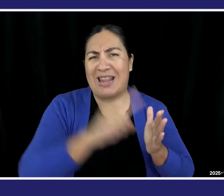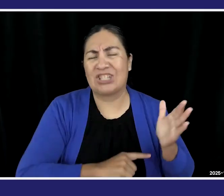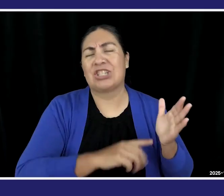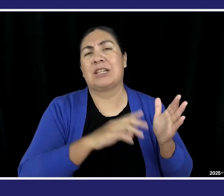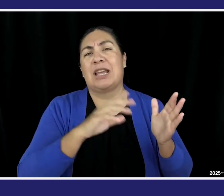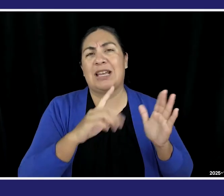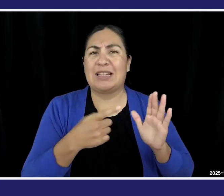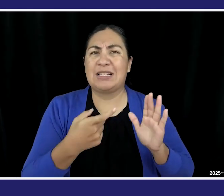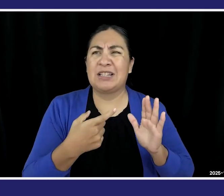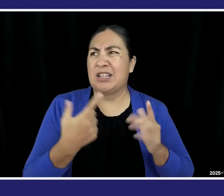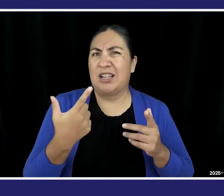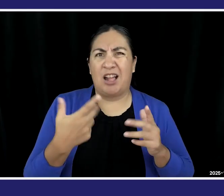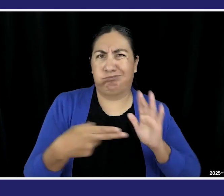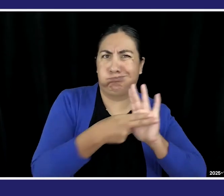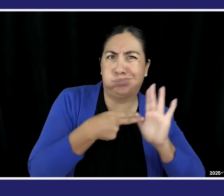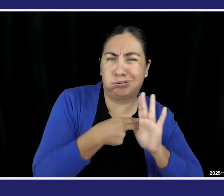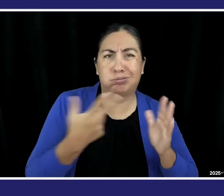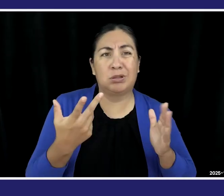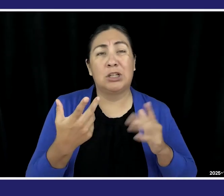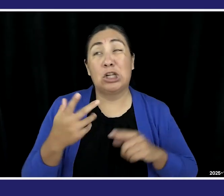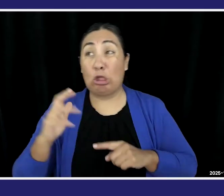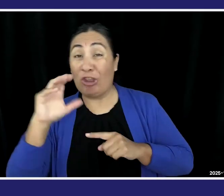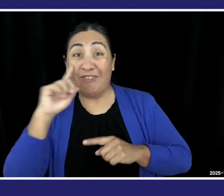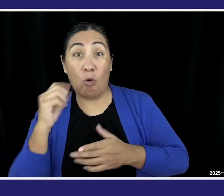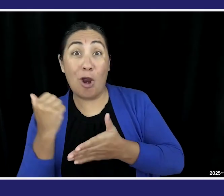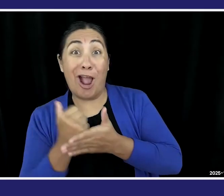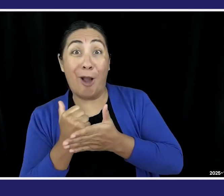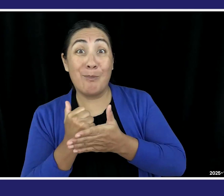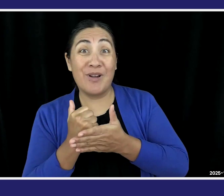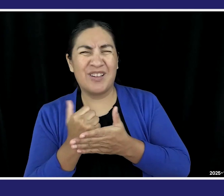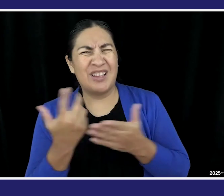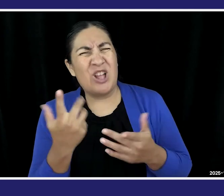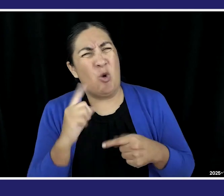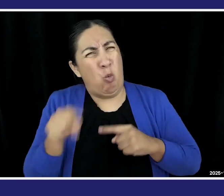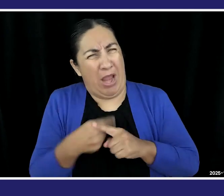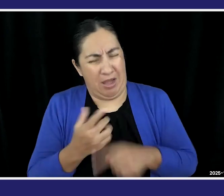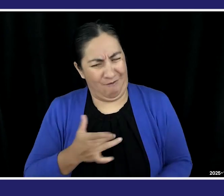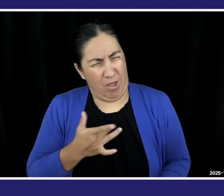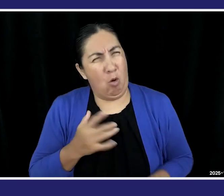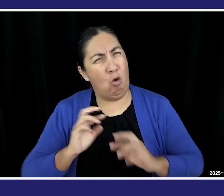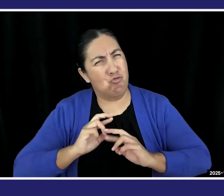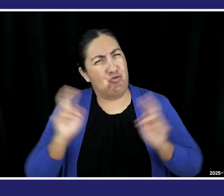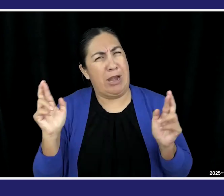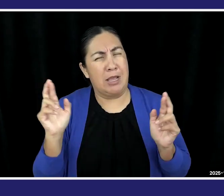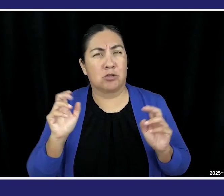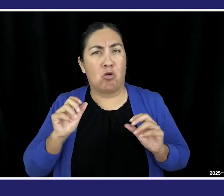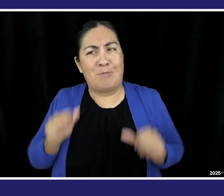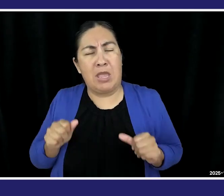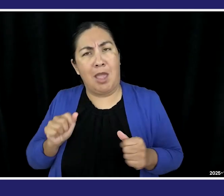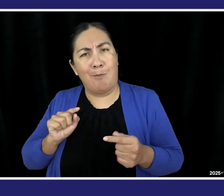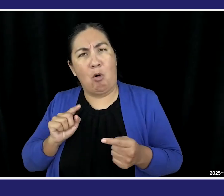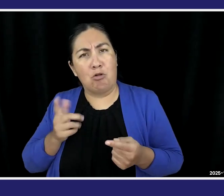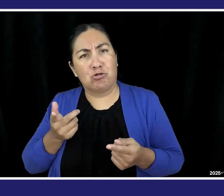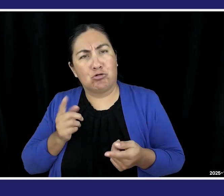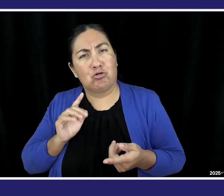comes to seeking help, and seeking help when you're ready to seek help. So being able to meet folks where they are